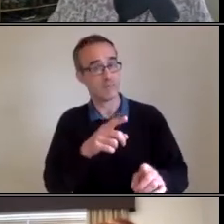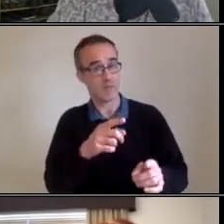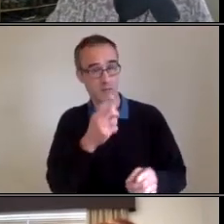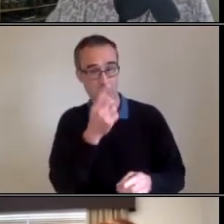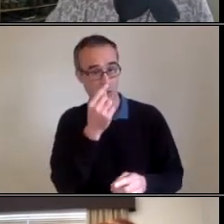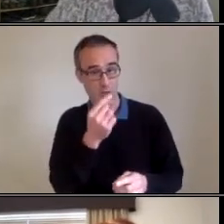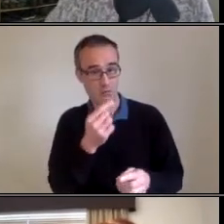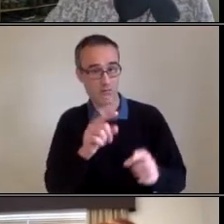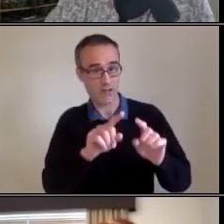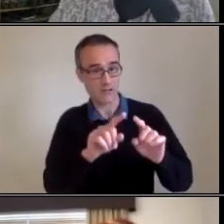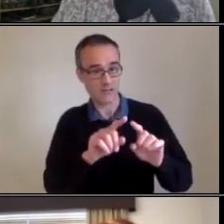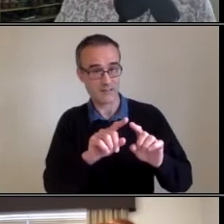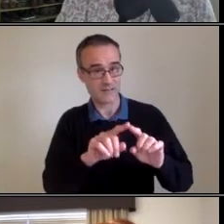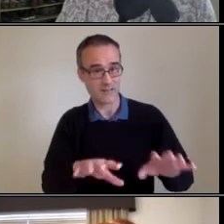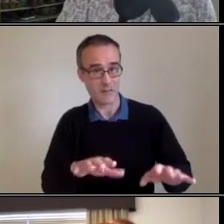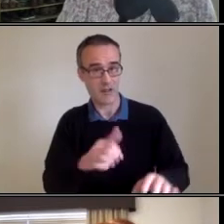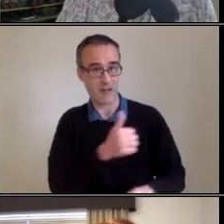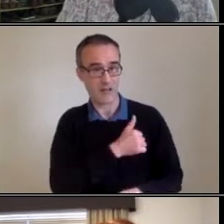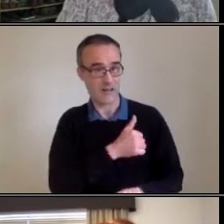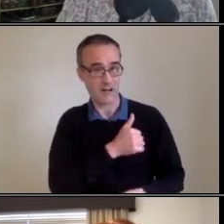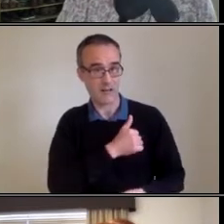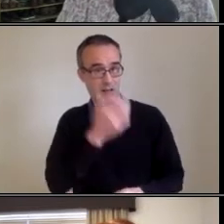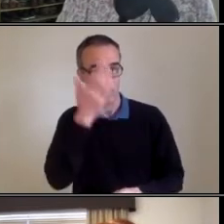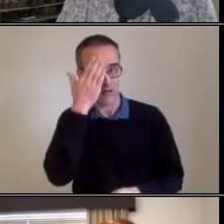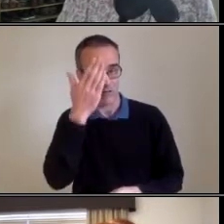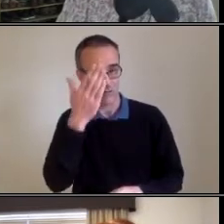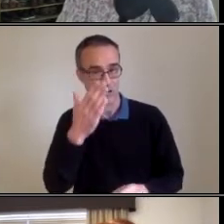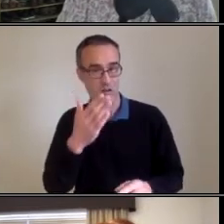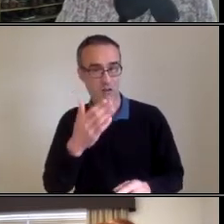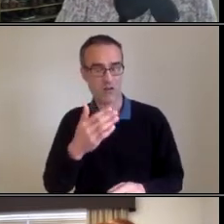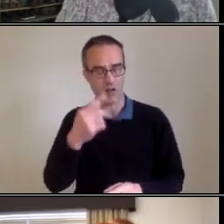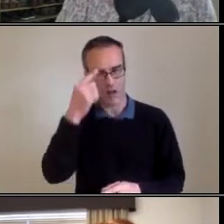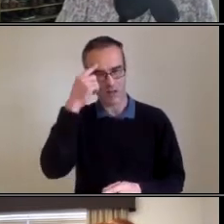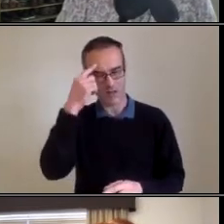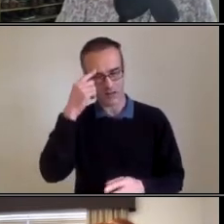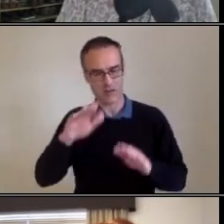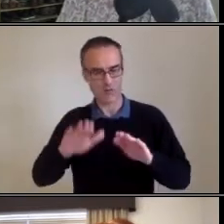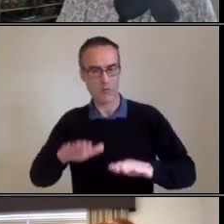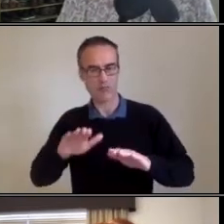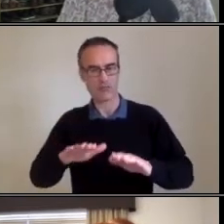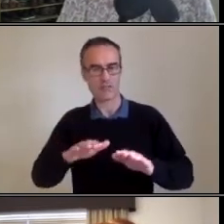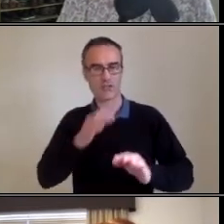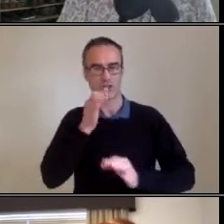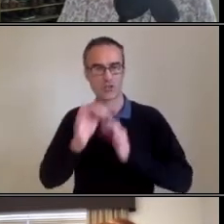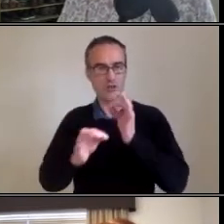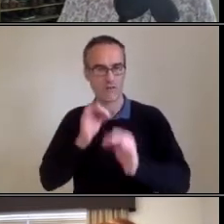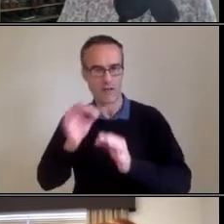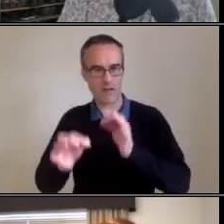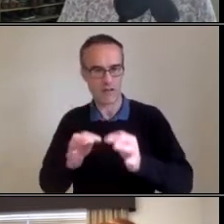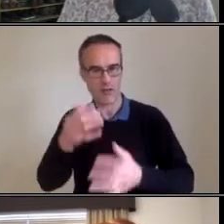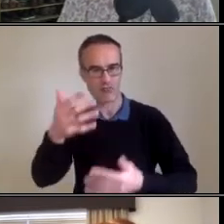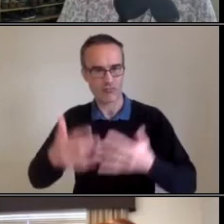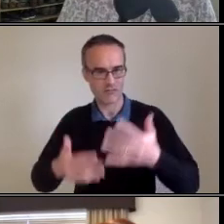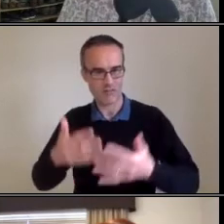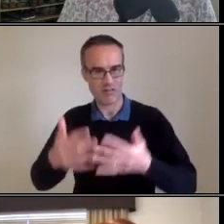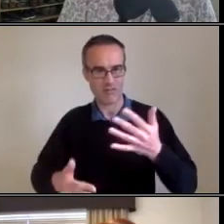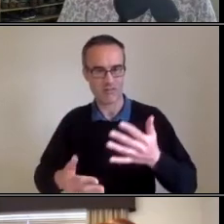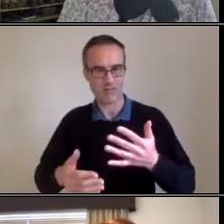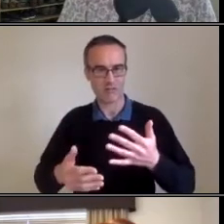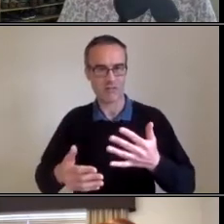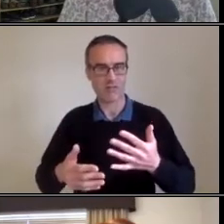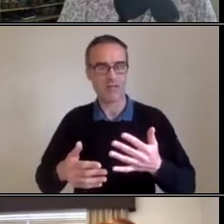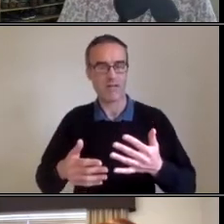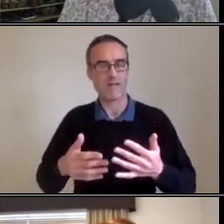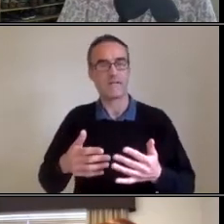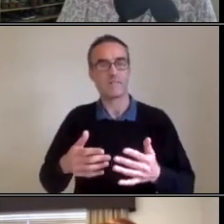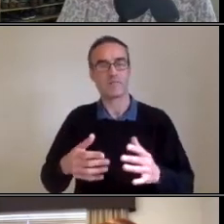Canada. I think Dave's results that he's showing are from a British survey. How do you think we can change the culture